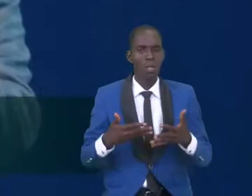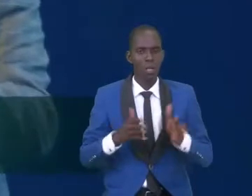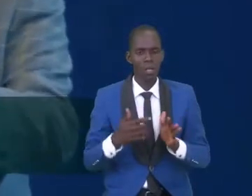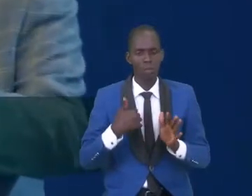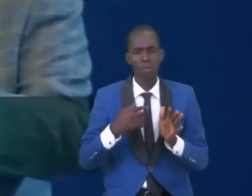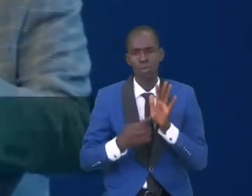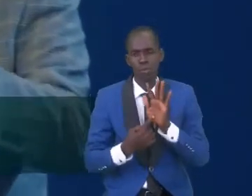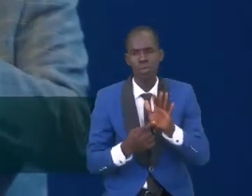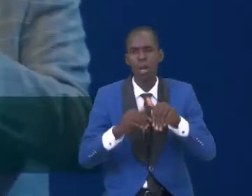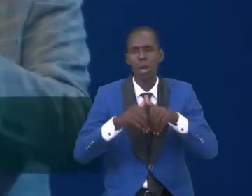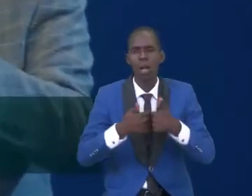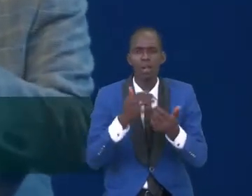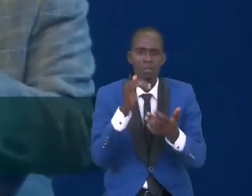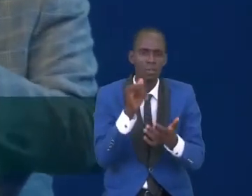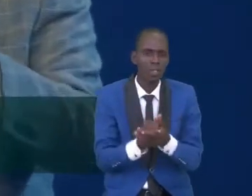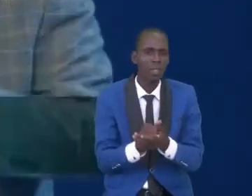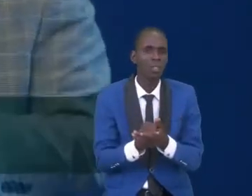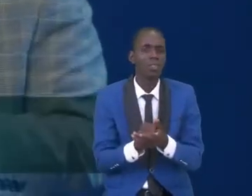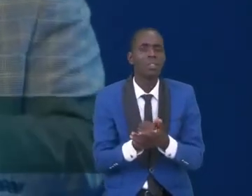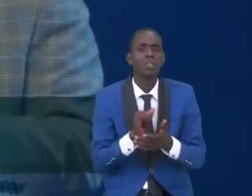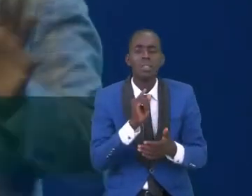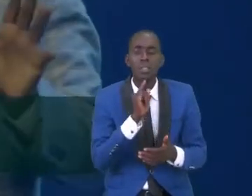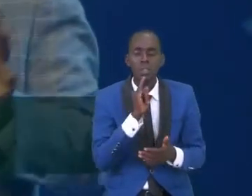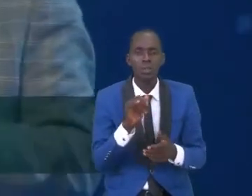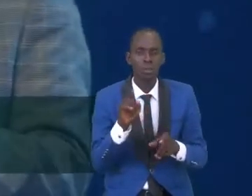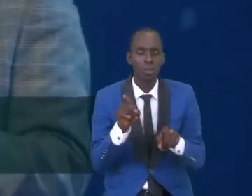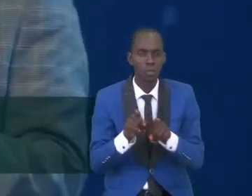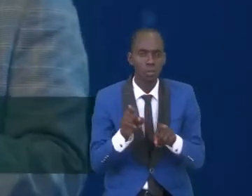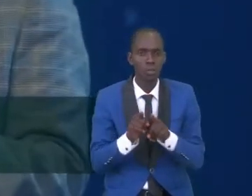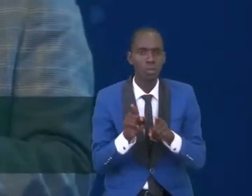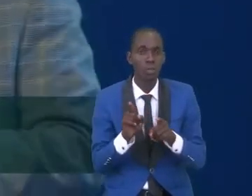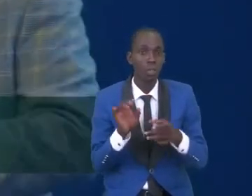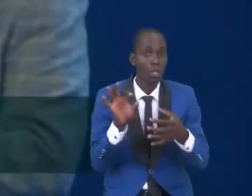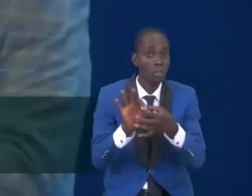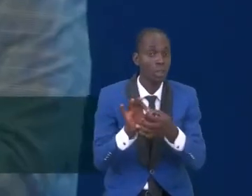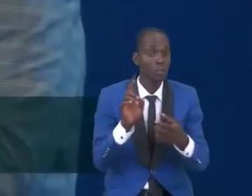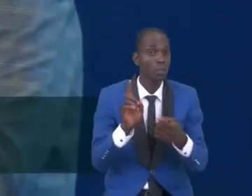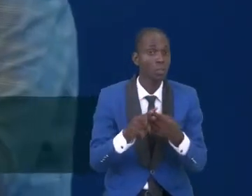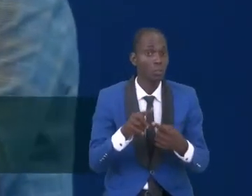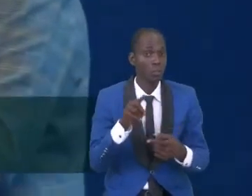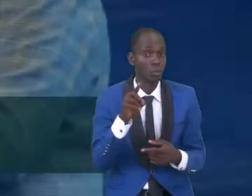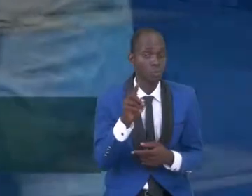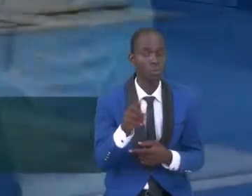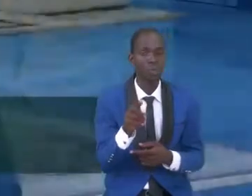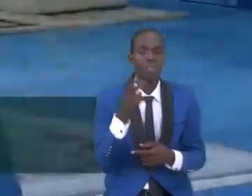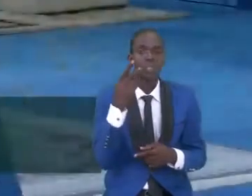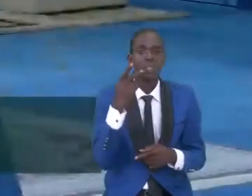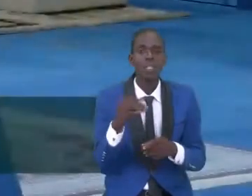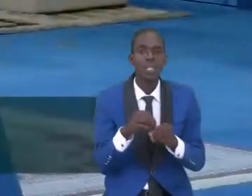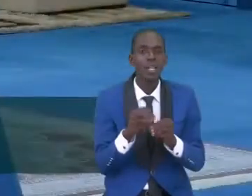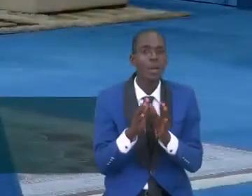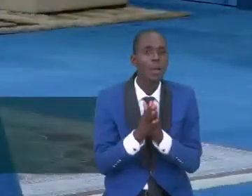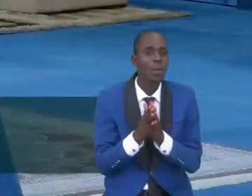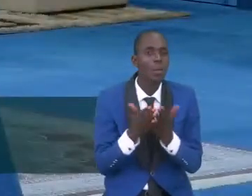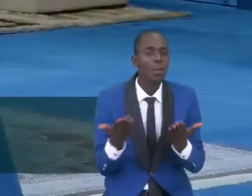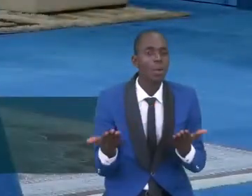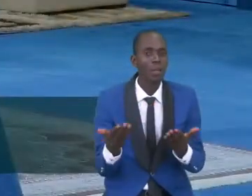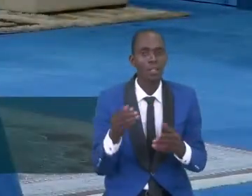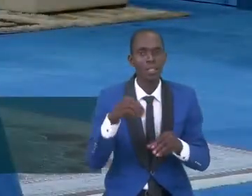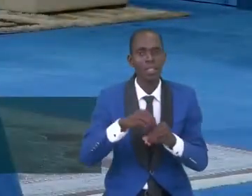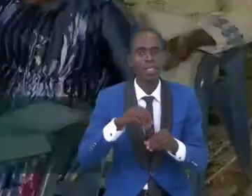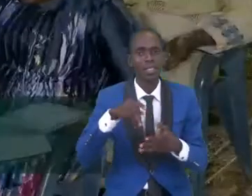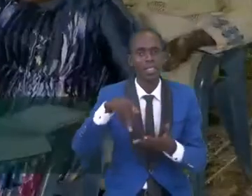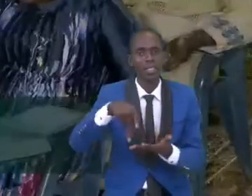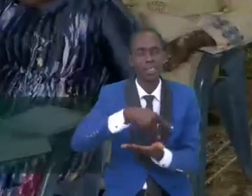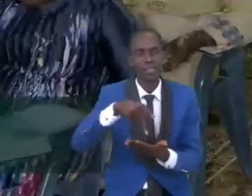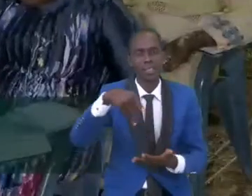how that applies to you and to everyone. We're looking at Psalm 58,